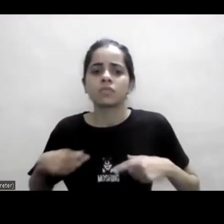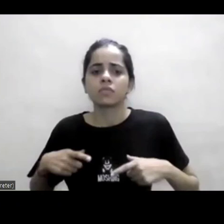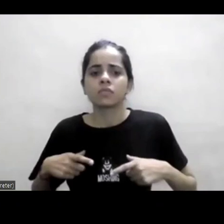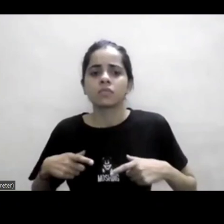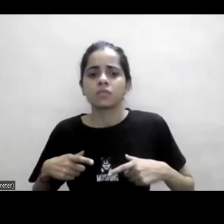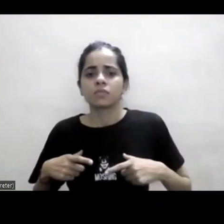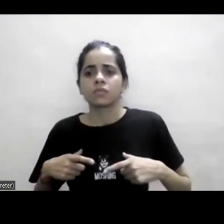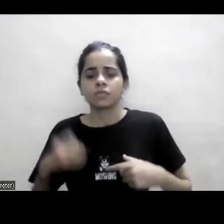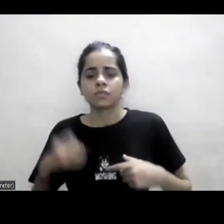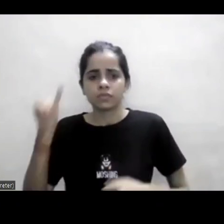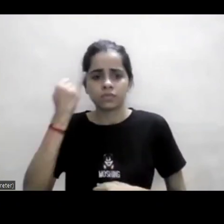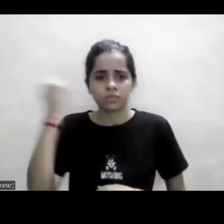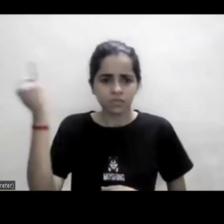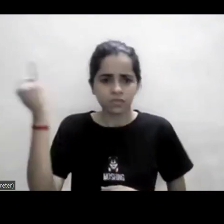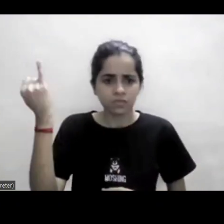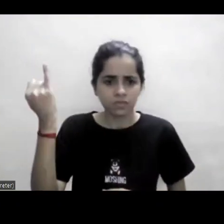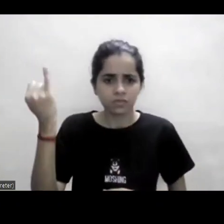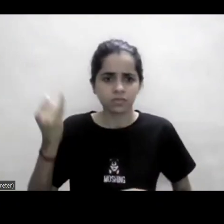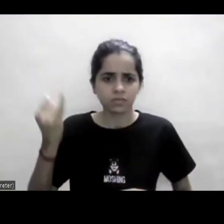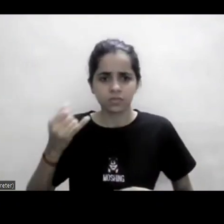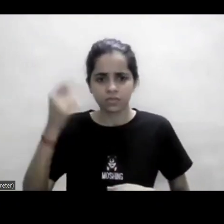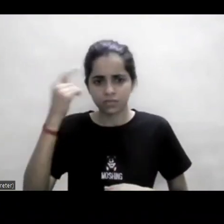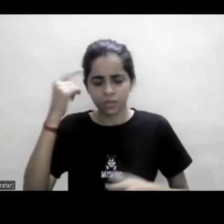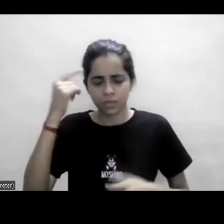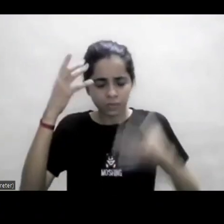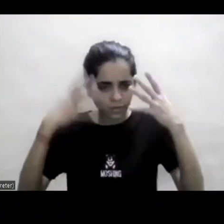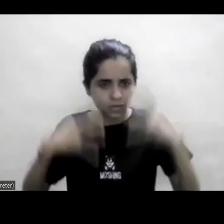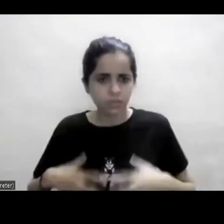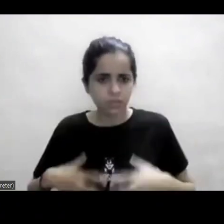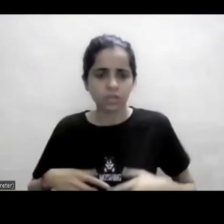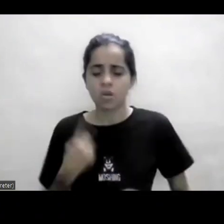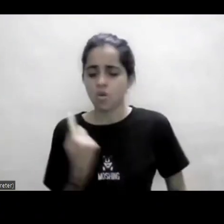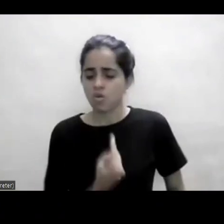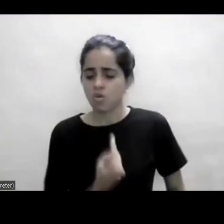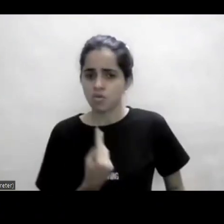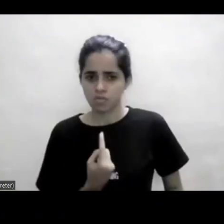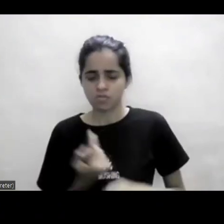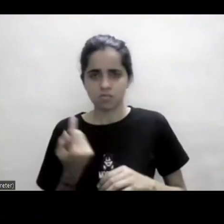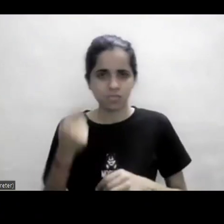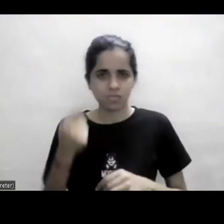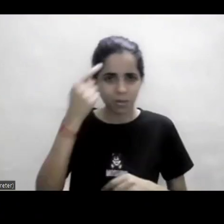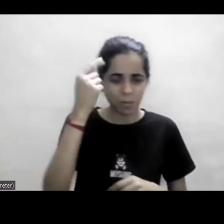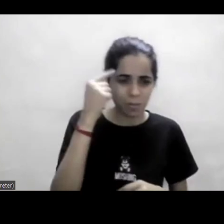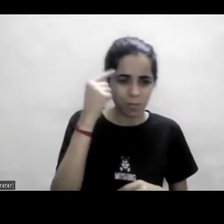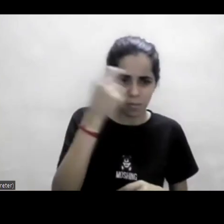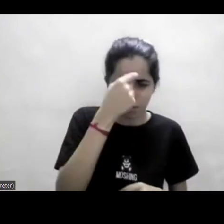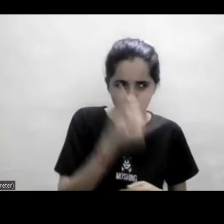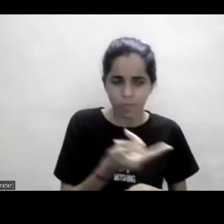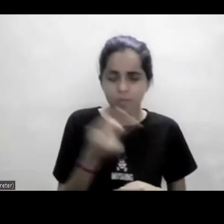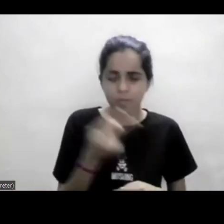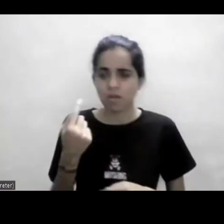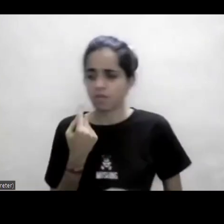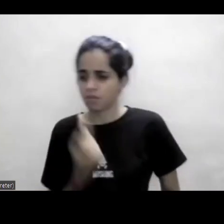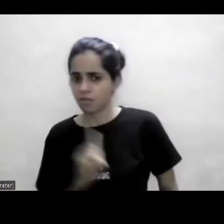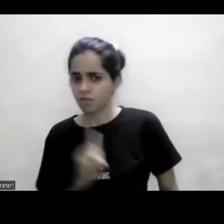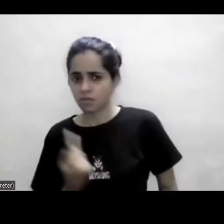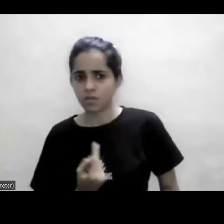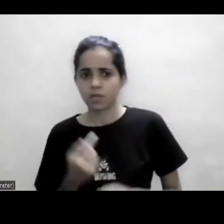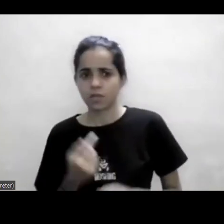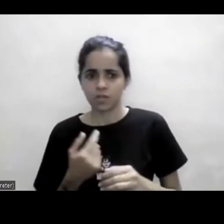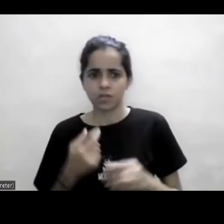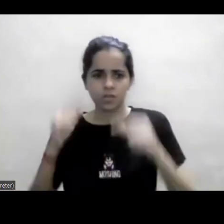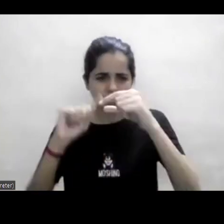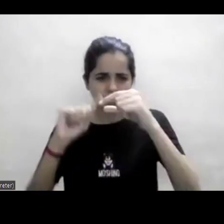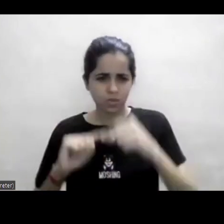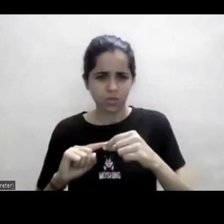So the idea of mental health and loneliness, yes. This is what? Yes. Okay. Maybe I'll take all the questions